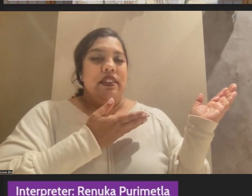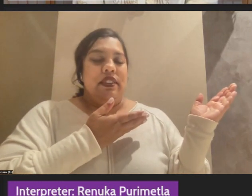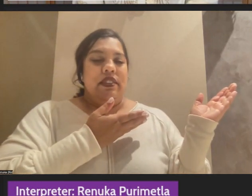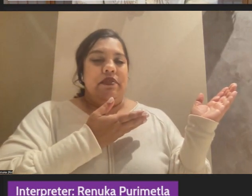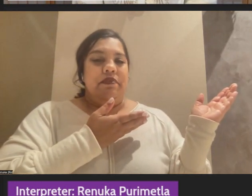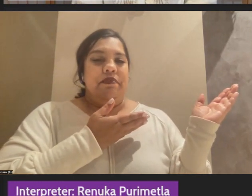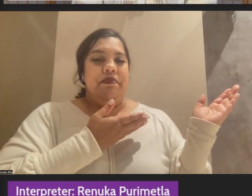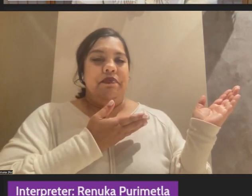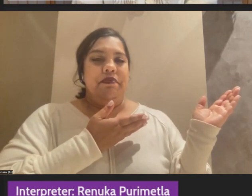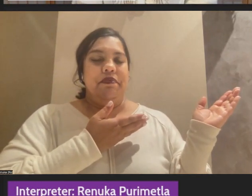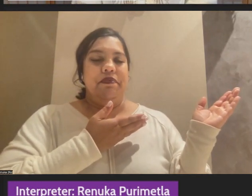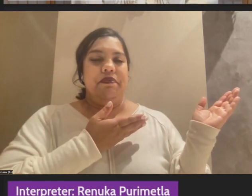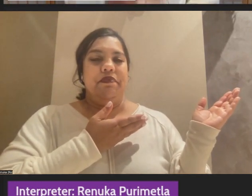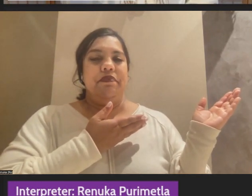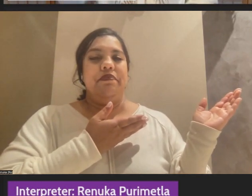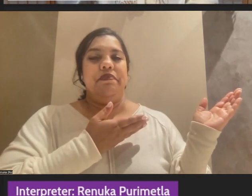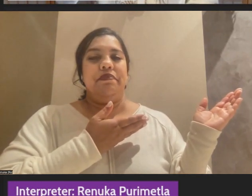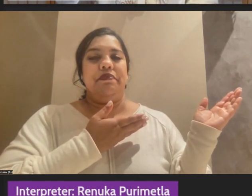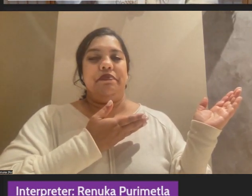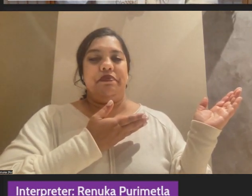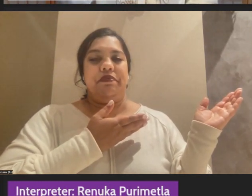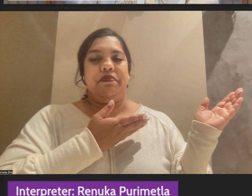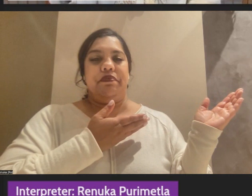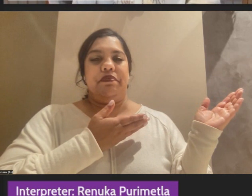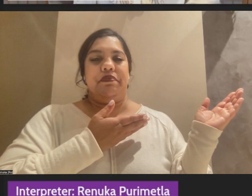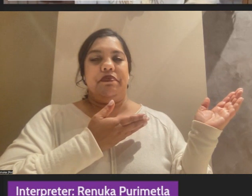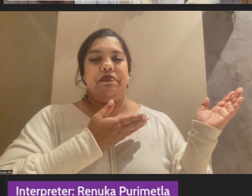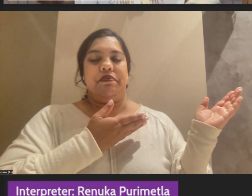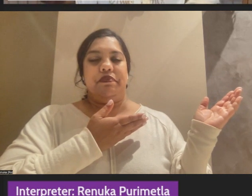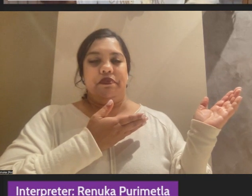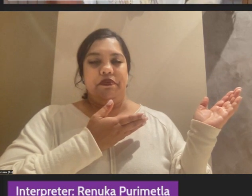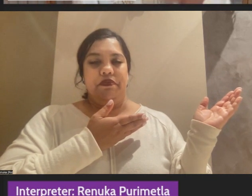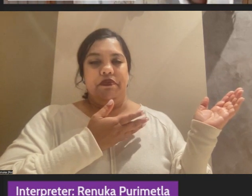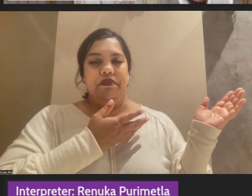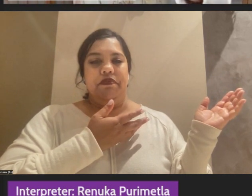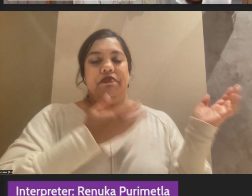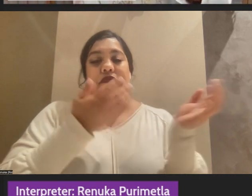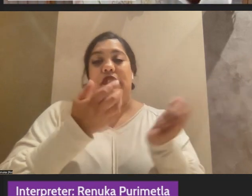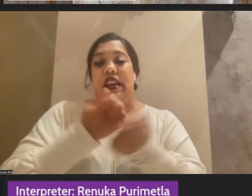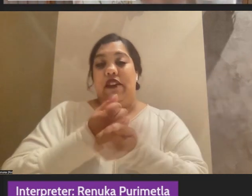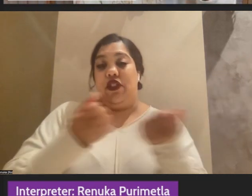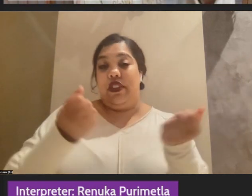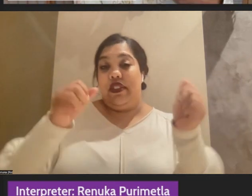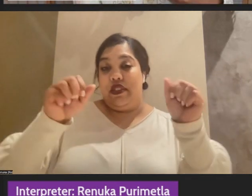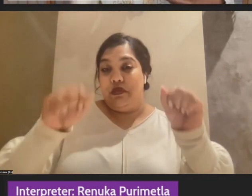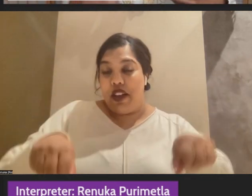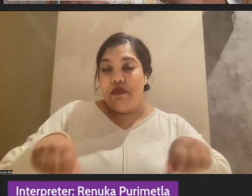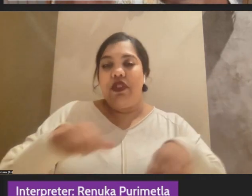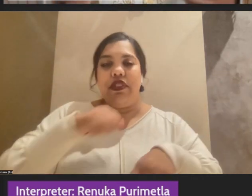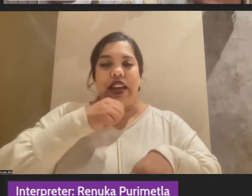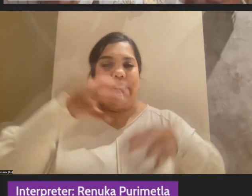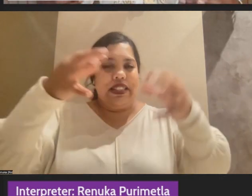the actual. And in a miraculous and unexpected way, life is preparing